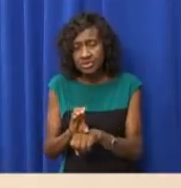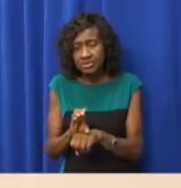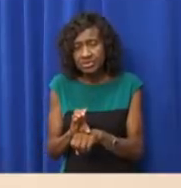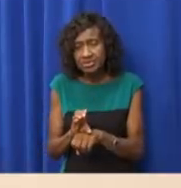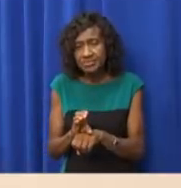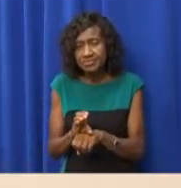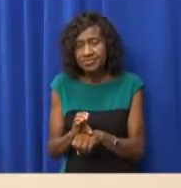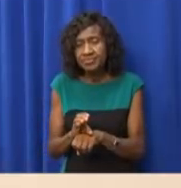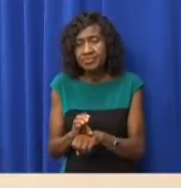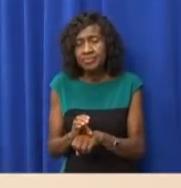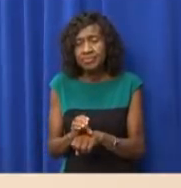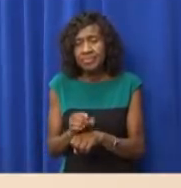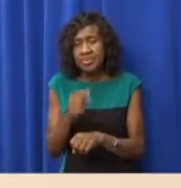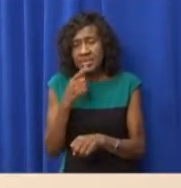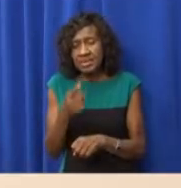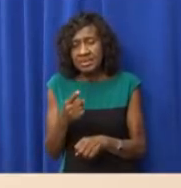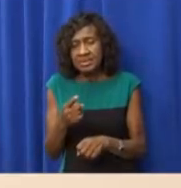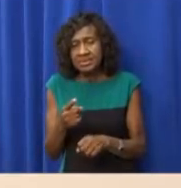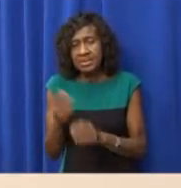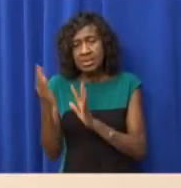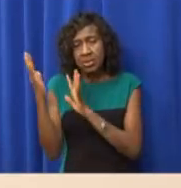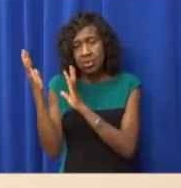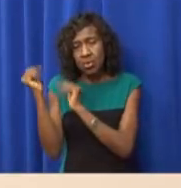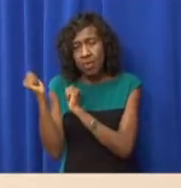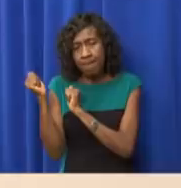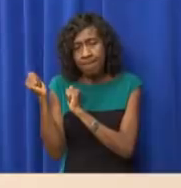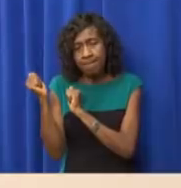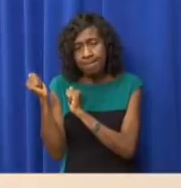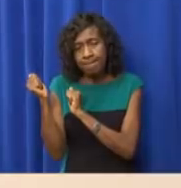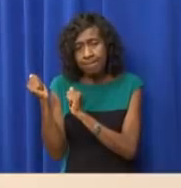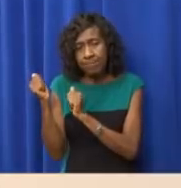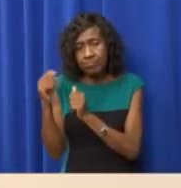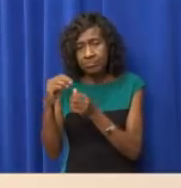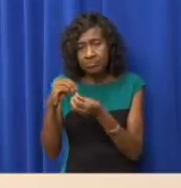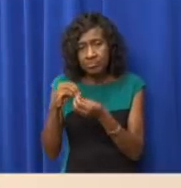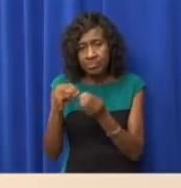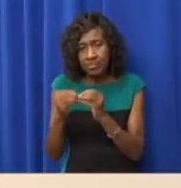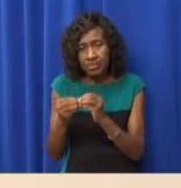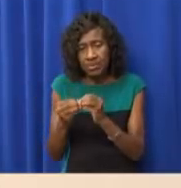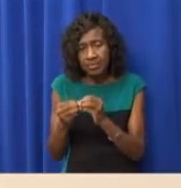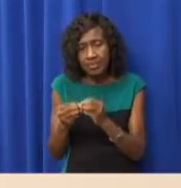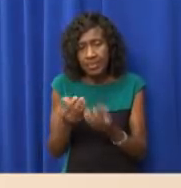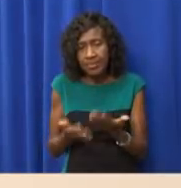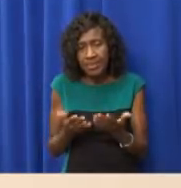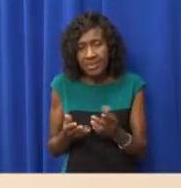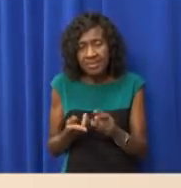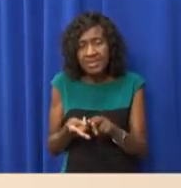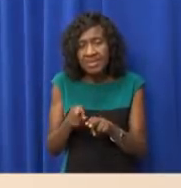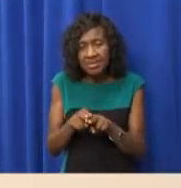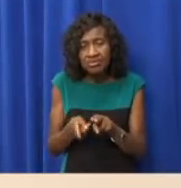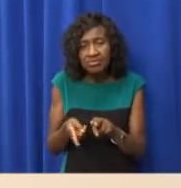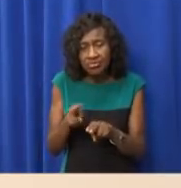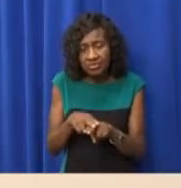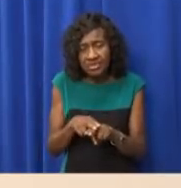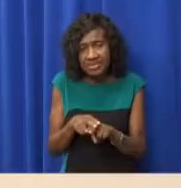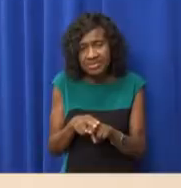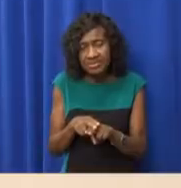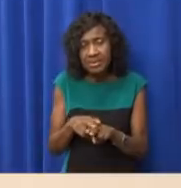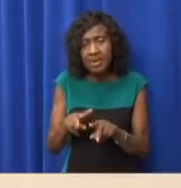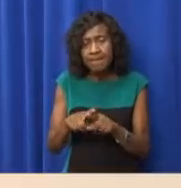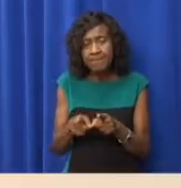advice at the time. But we would hope that the number could get increased. Again, subject always